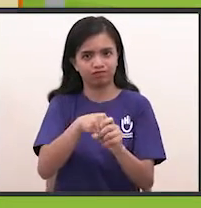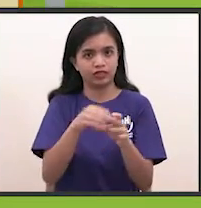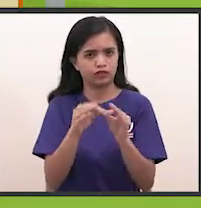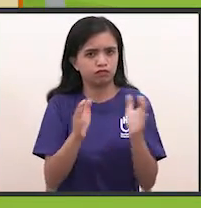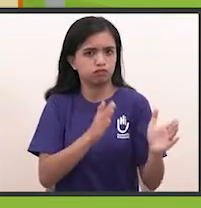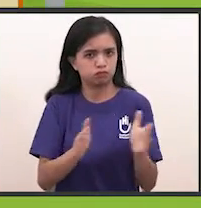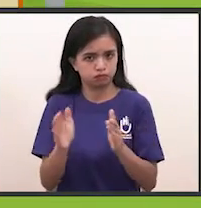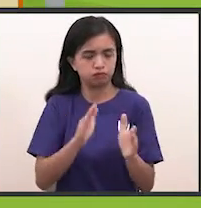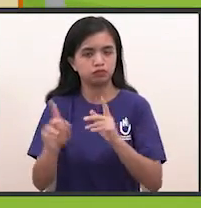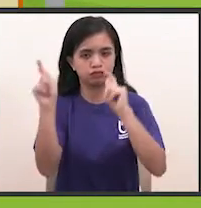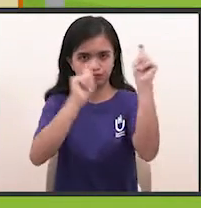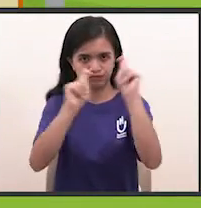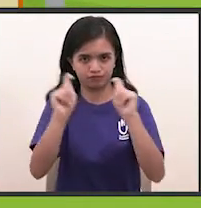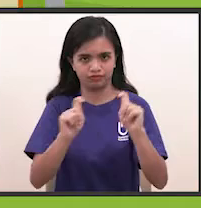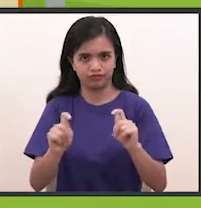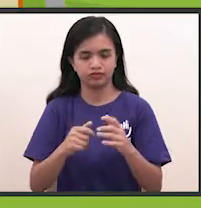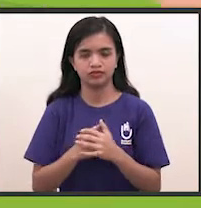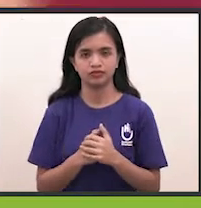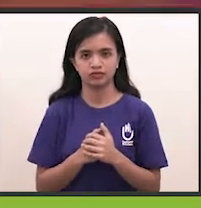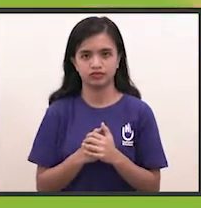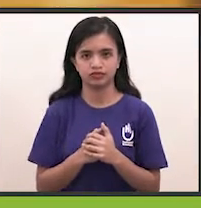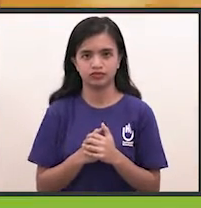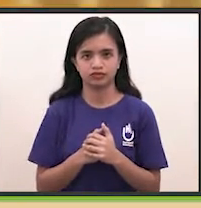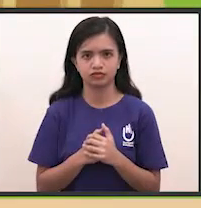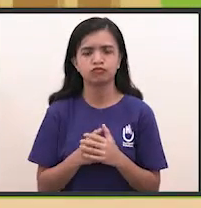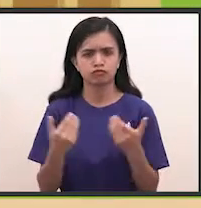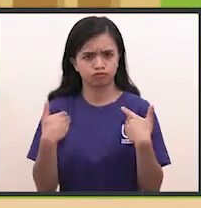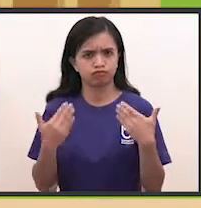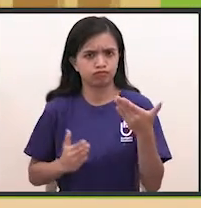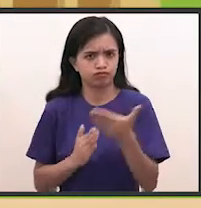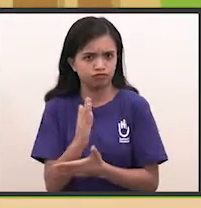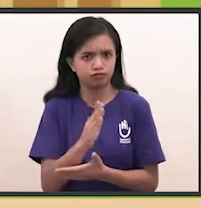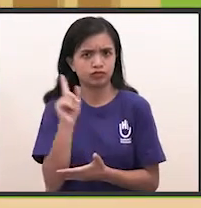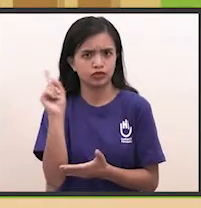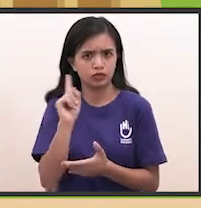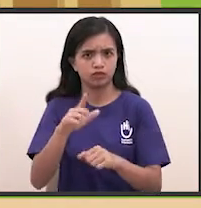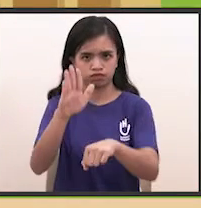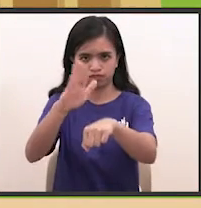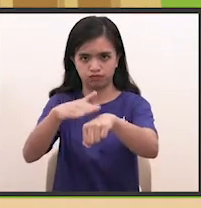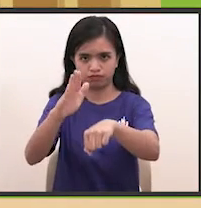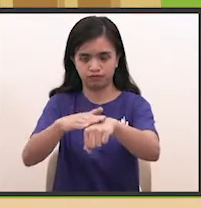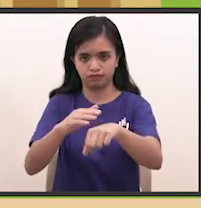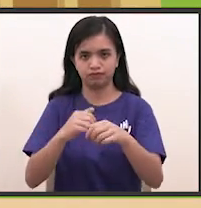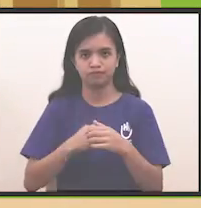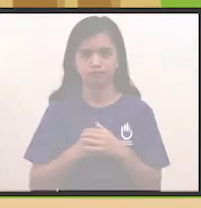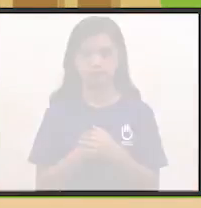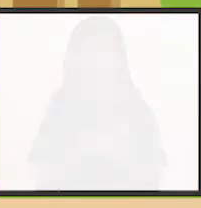when preparing for disasters. You have the right to be warned.